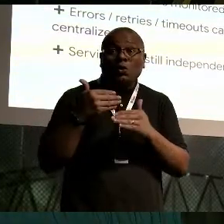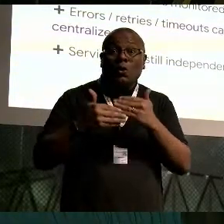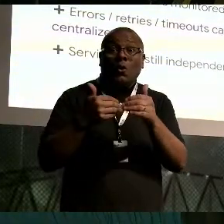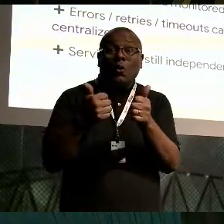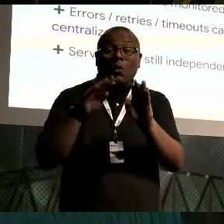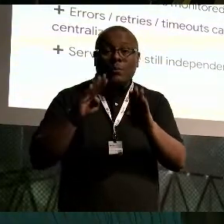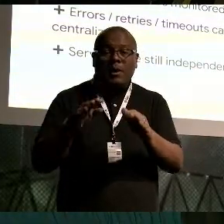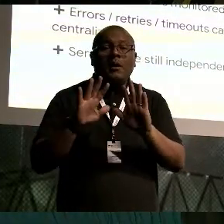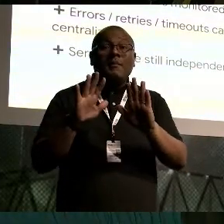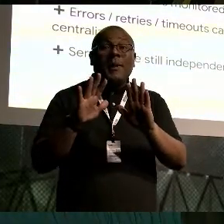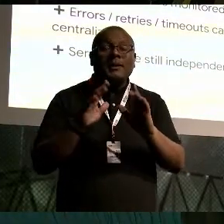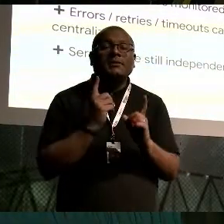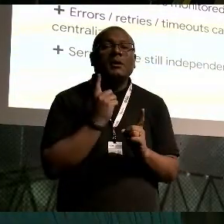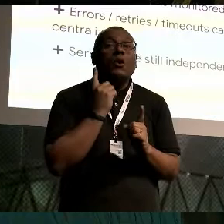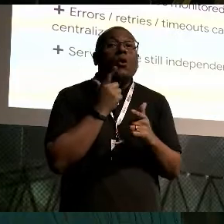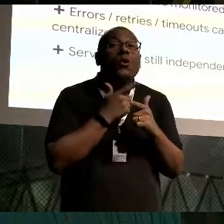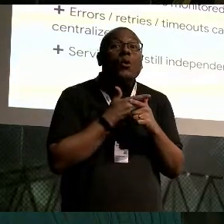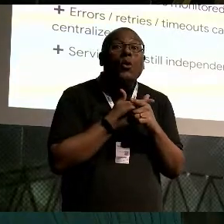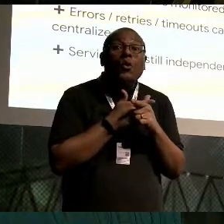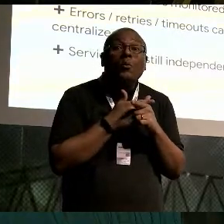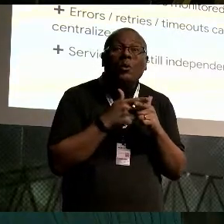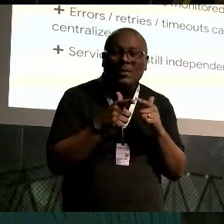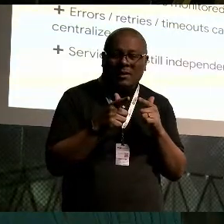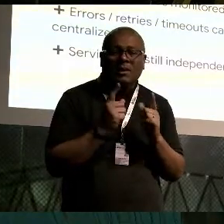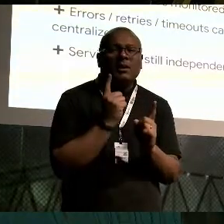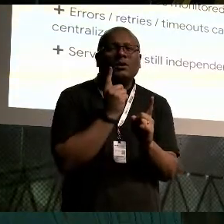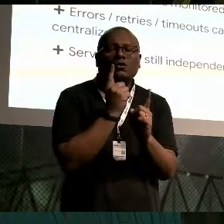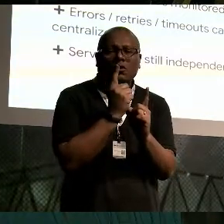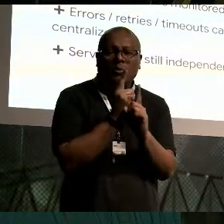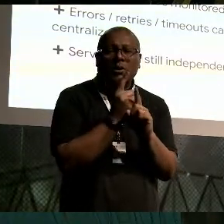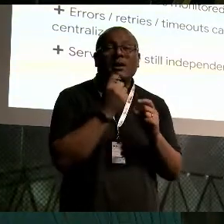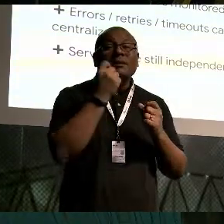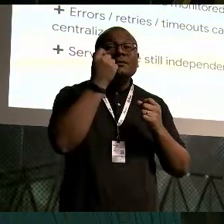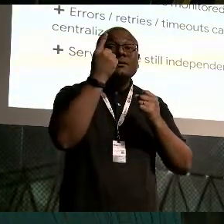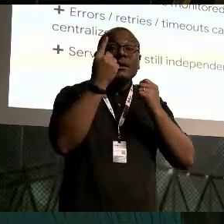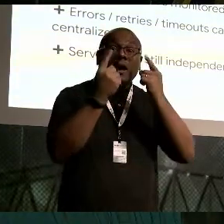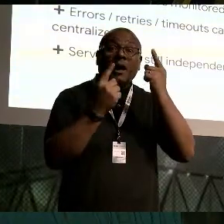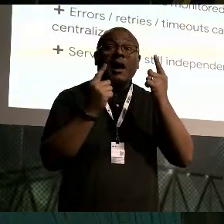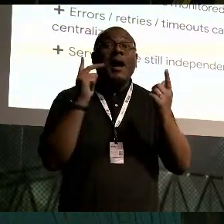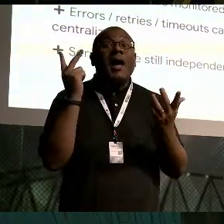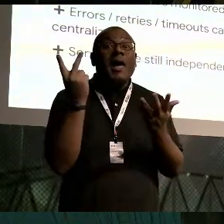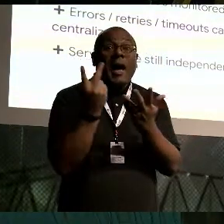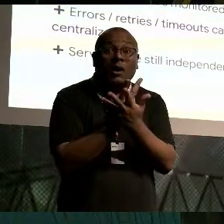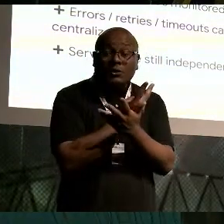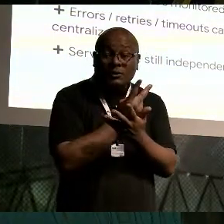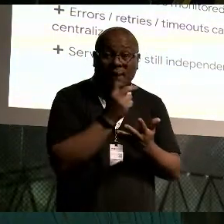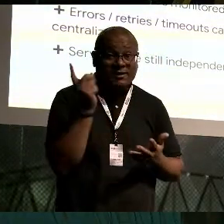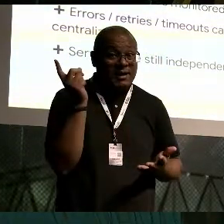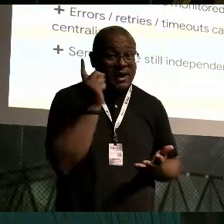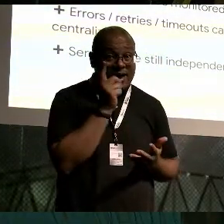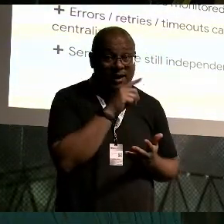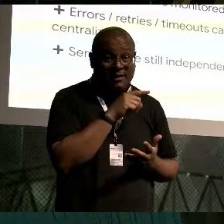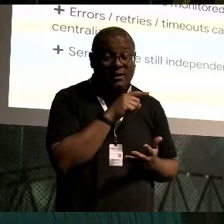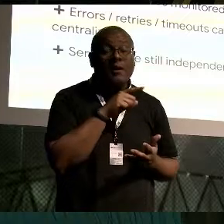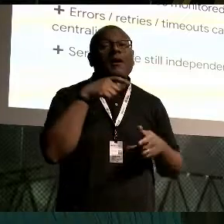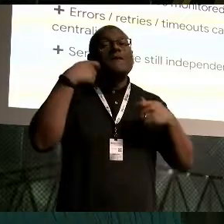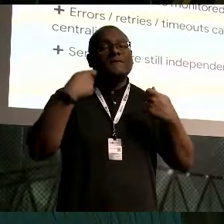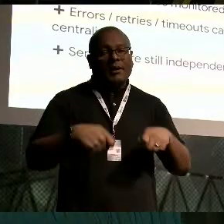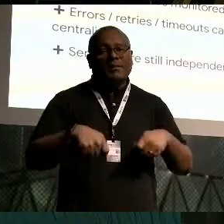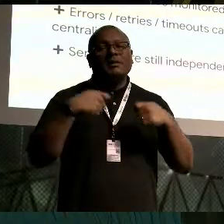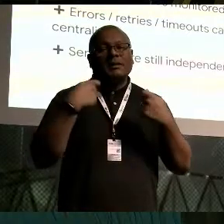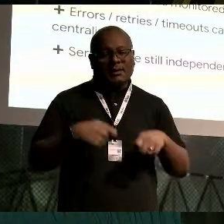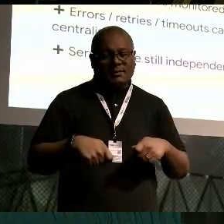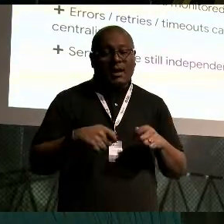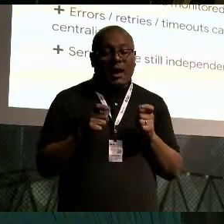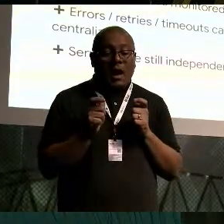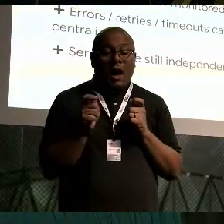And this problem that we have is still there. So if something fails, you still need to take an action.